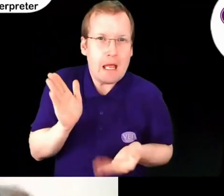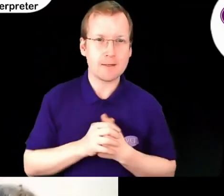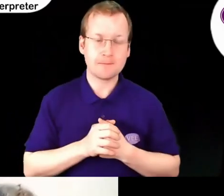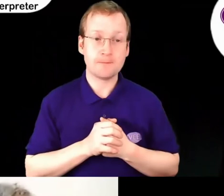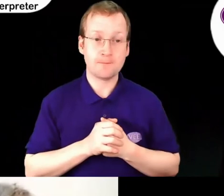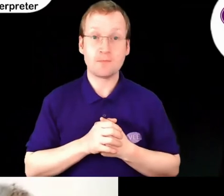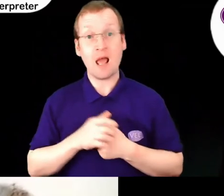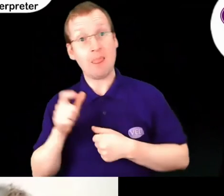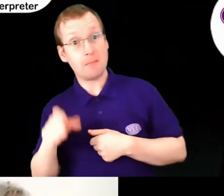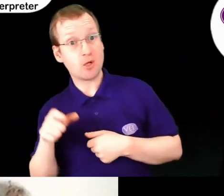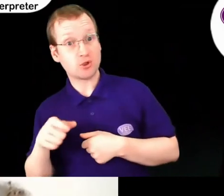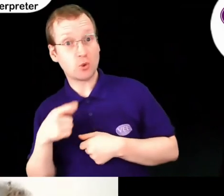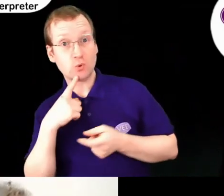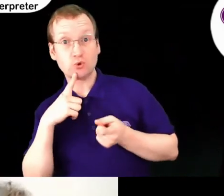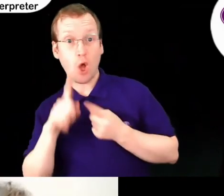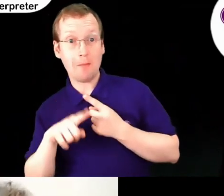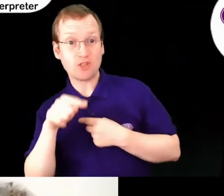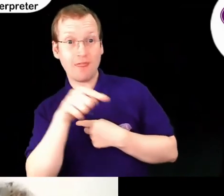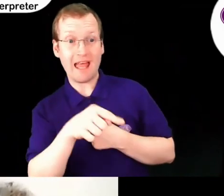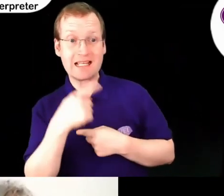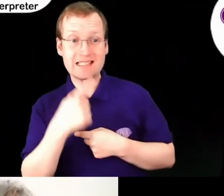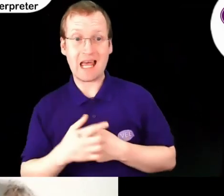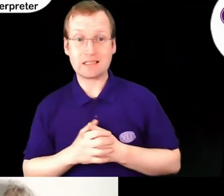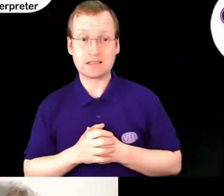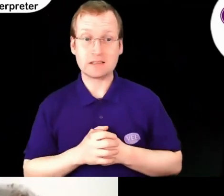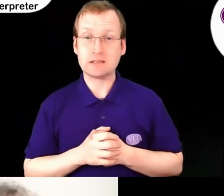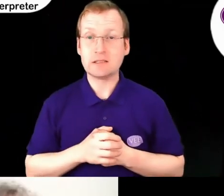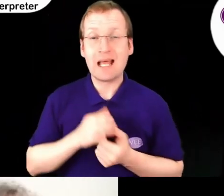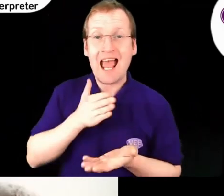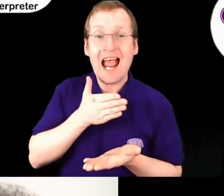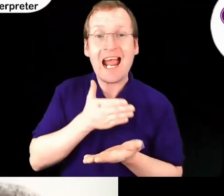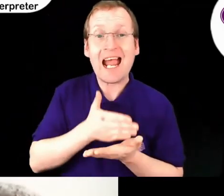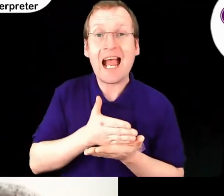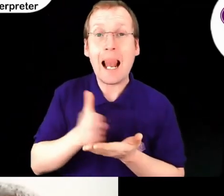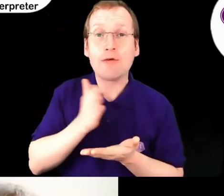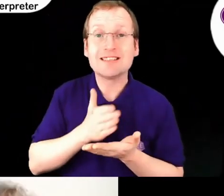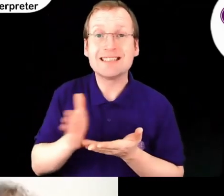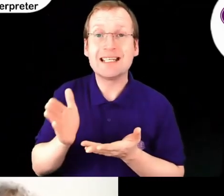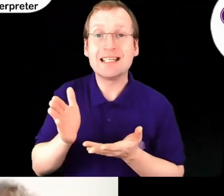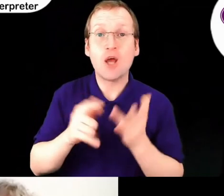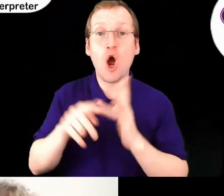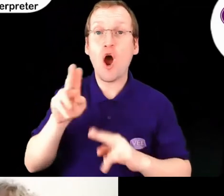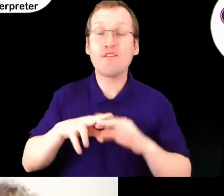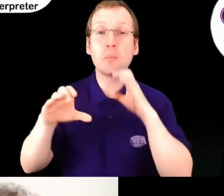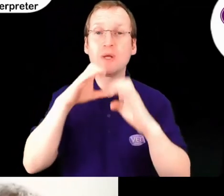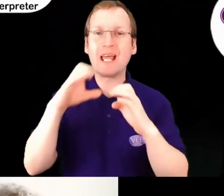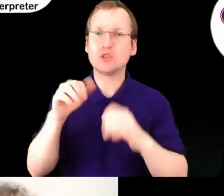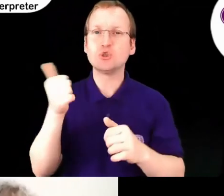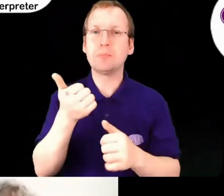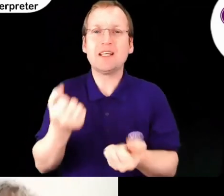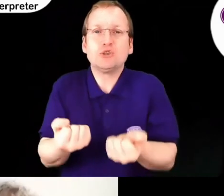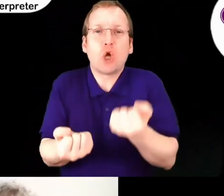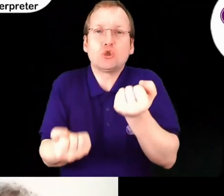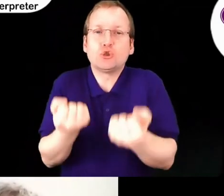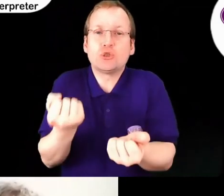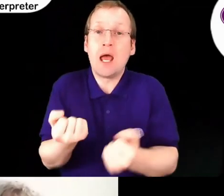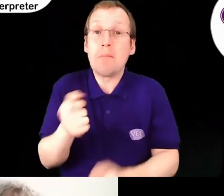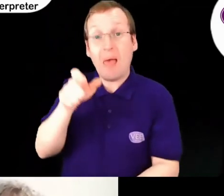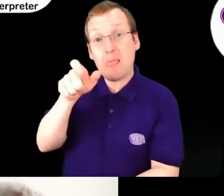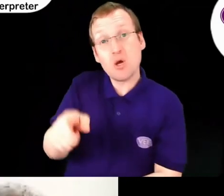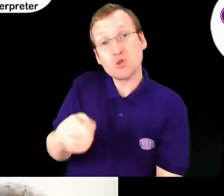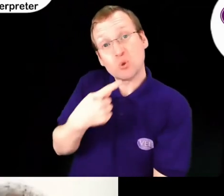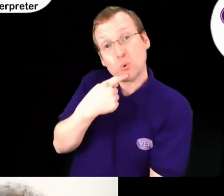the person who was commenting on that said, clarity of communication should not be adjudged by the person